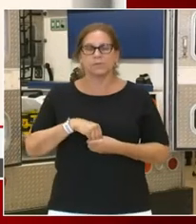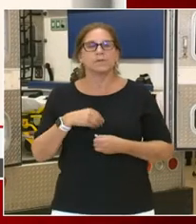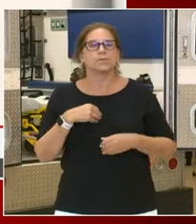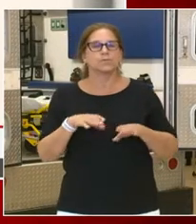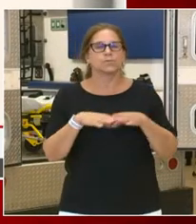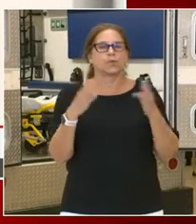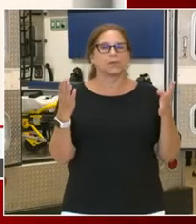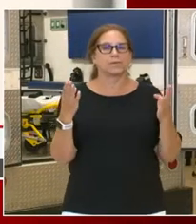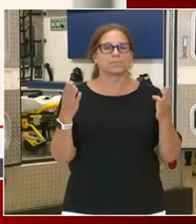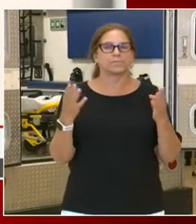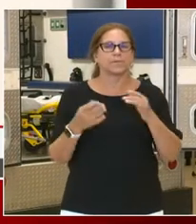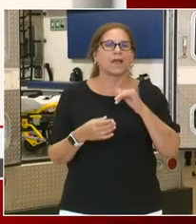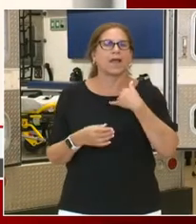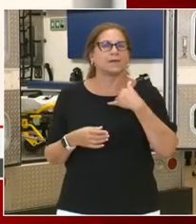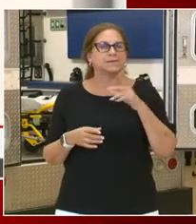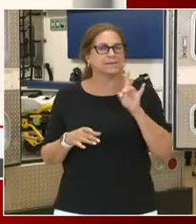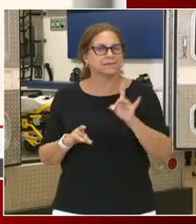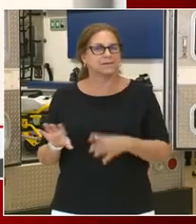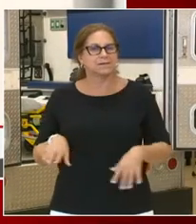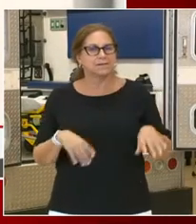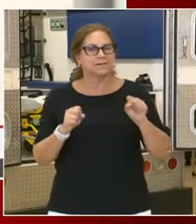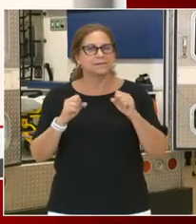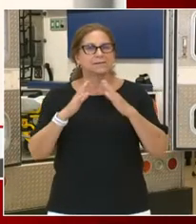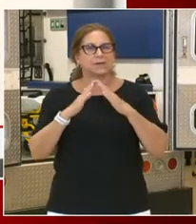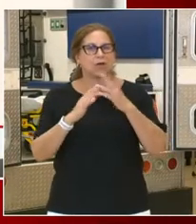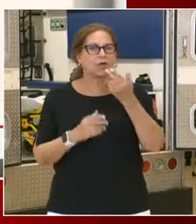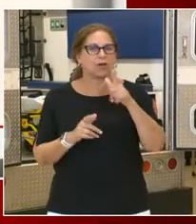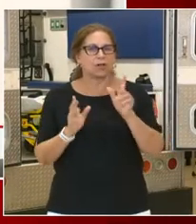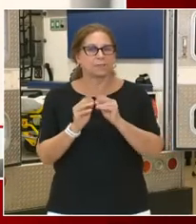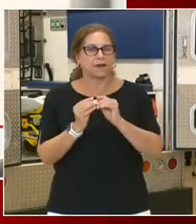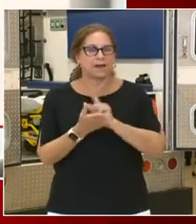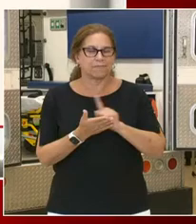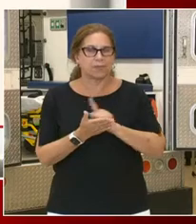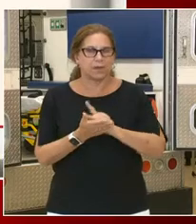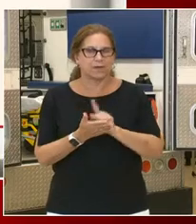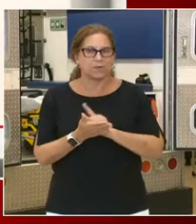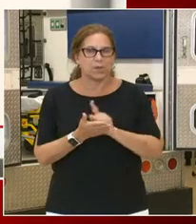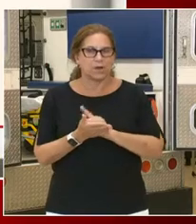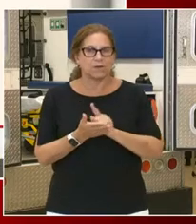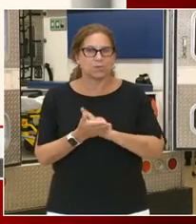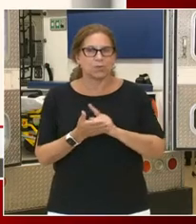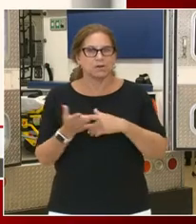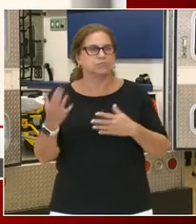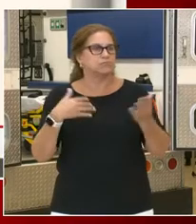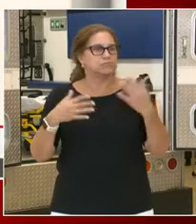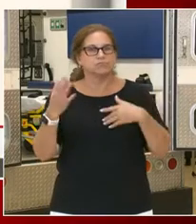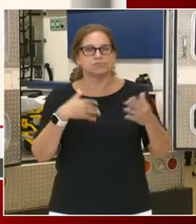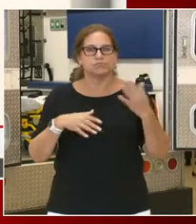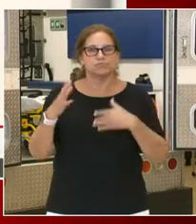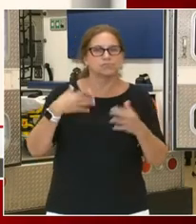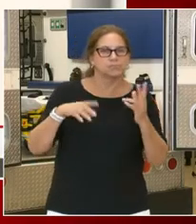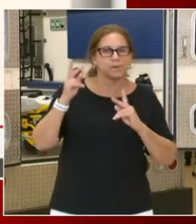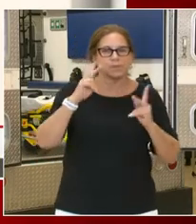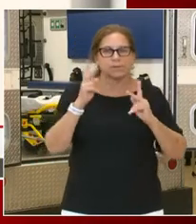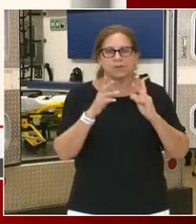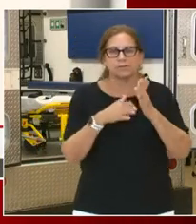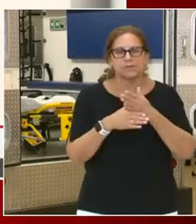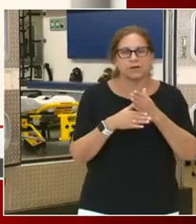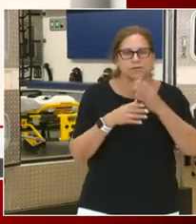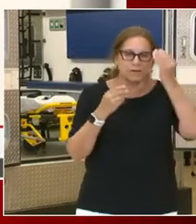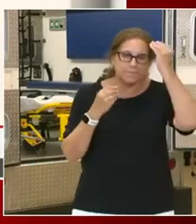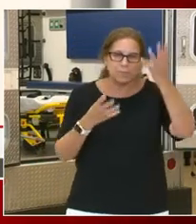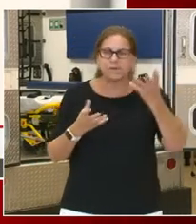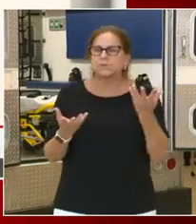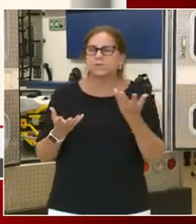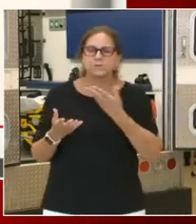some other schools, they found ways to bring students and families into the space for fun activities, after school activities, just